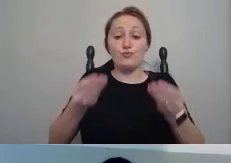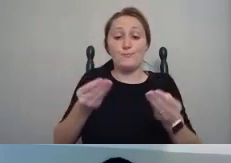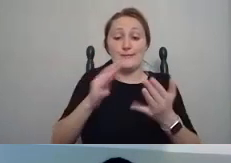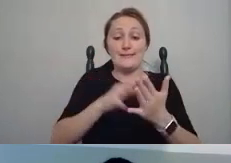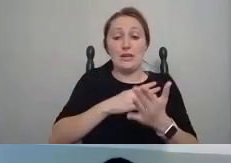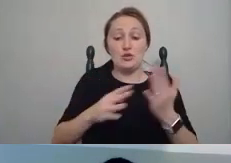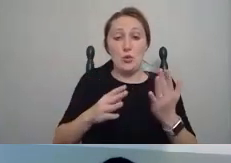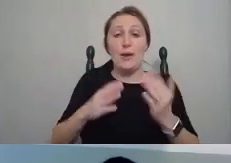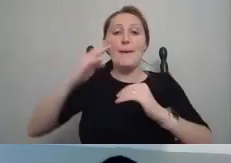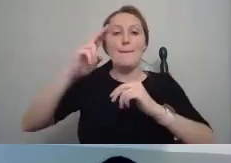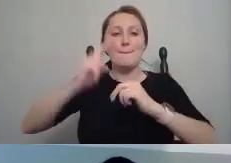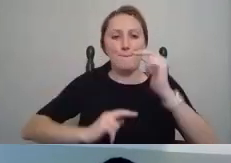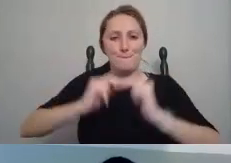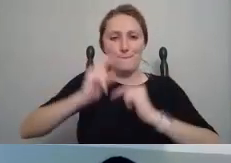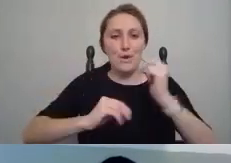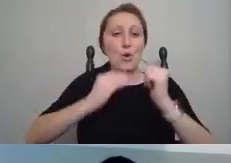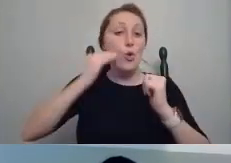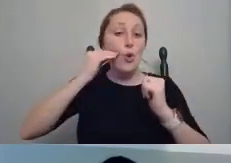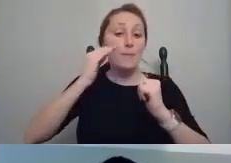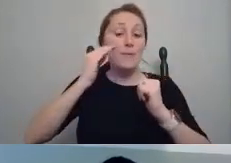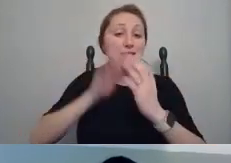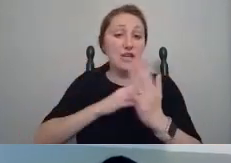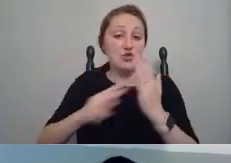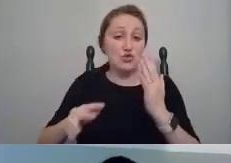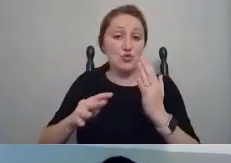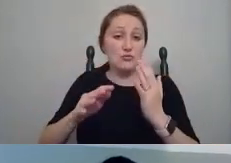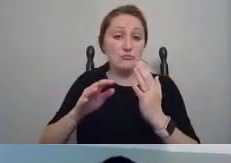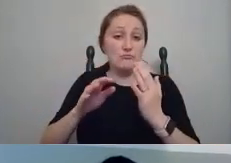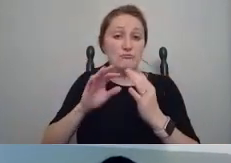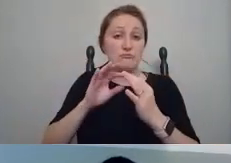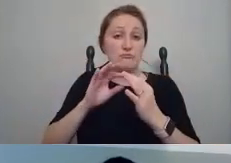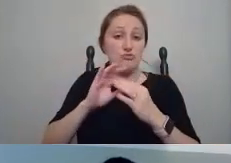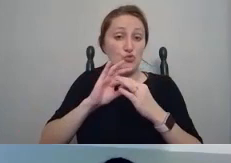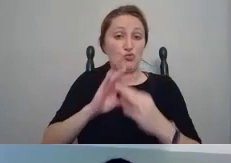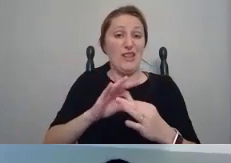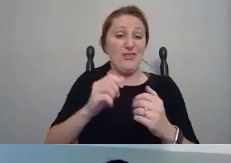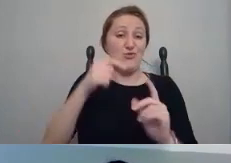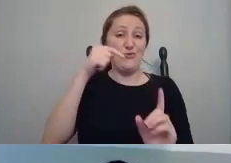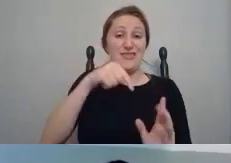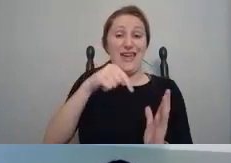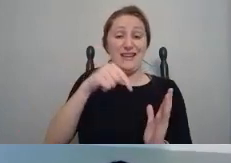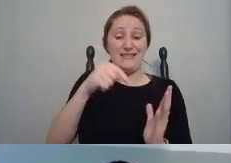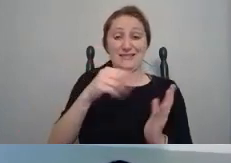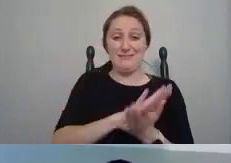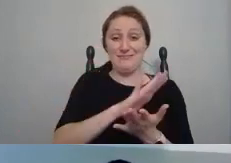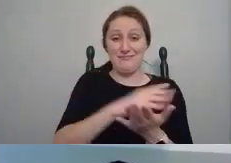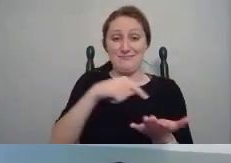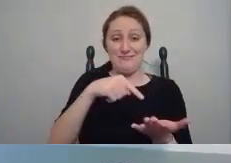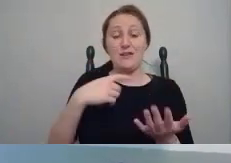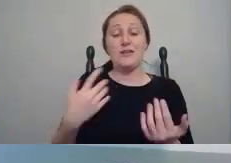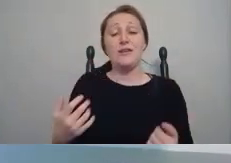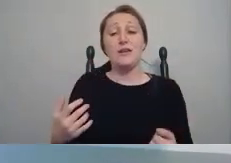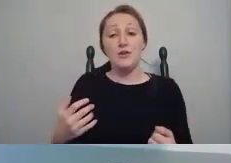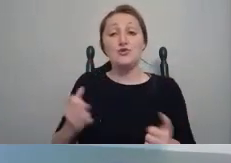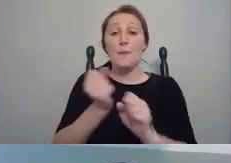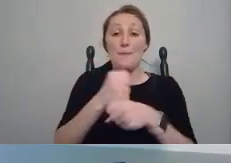build a home schedule around that. One of the questions that was submitted is, what can parents do? And making a home schedule